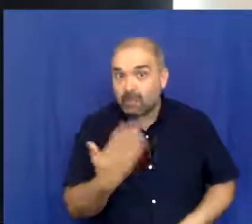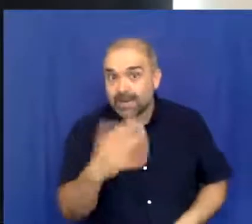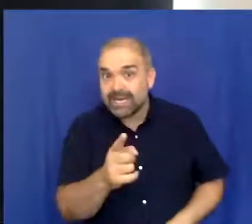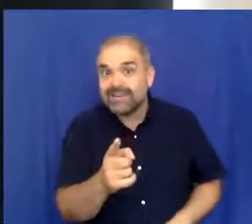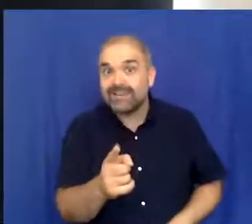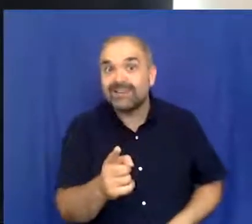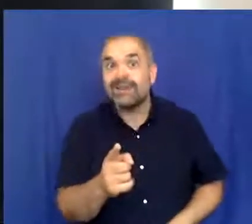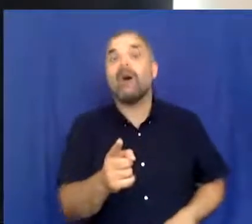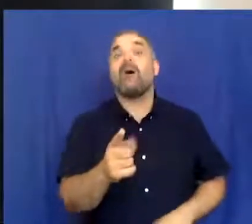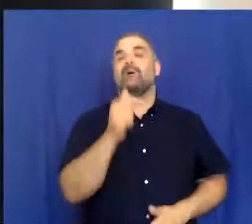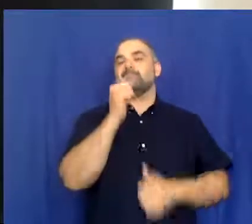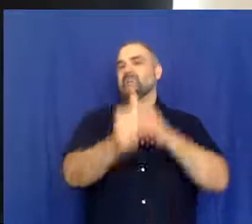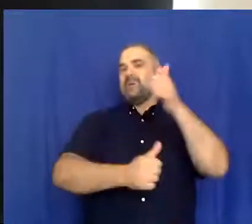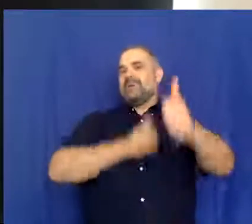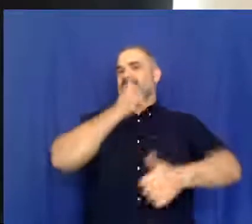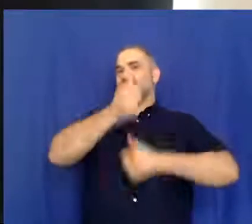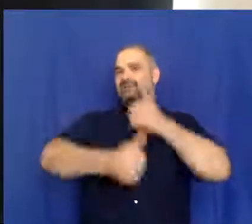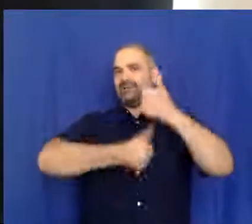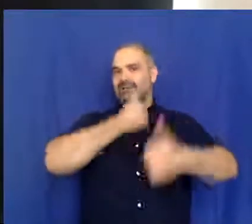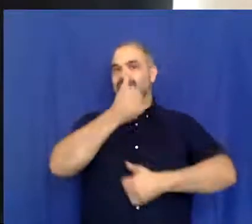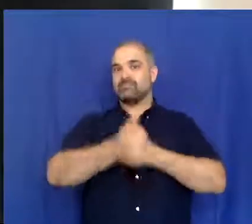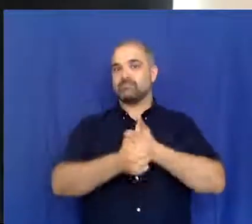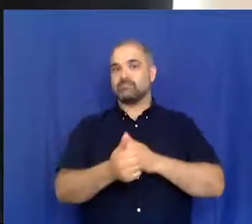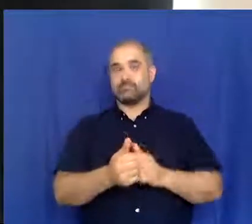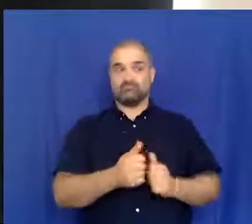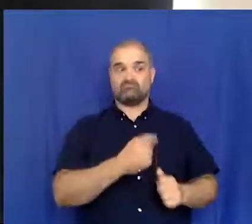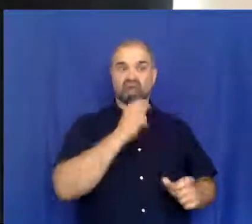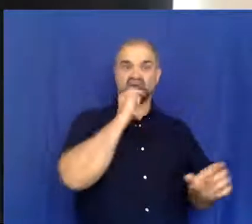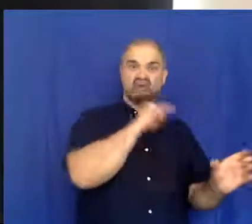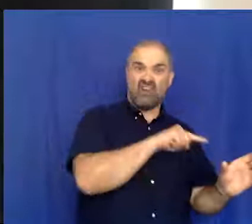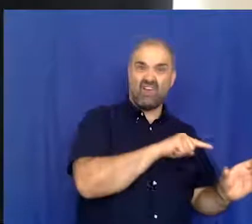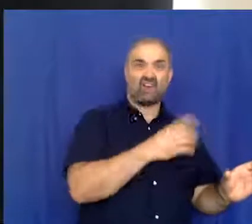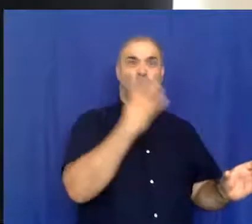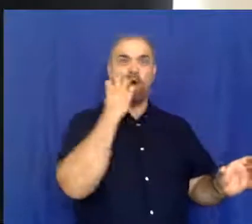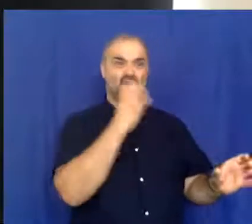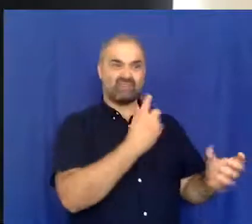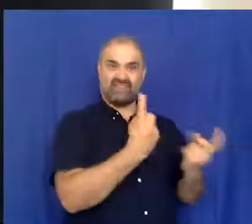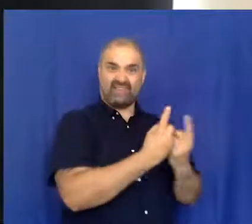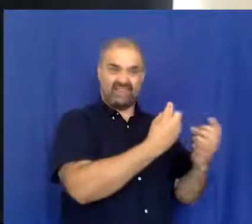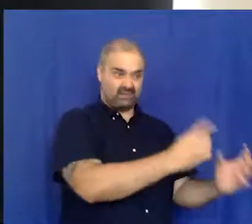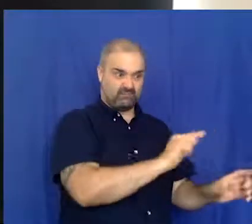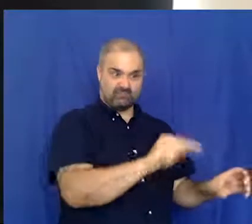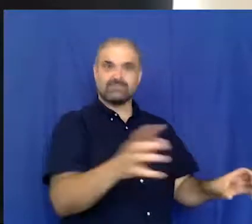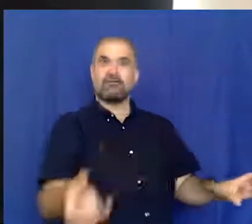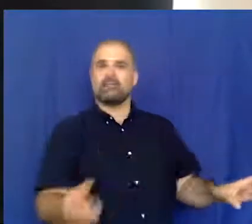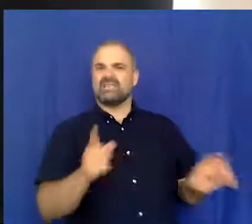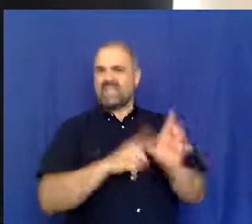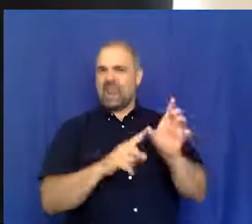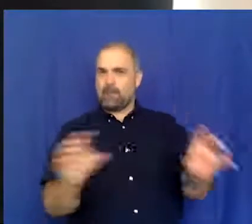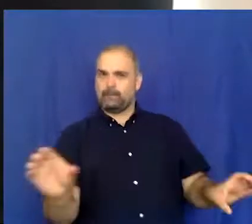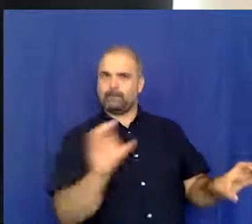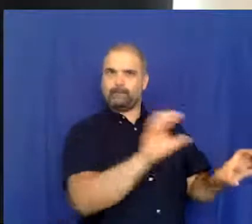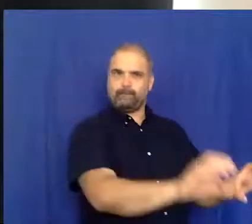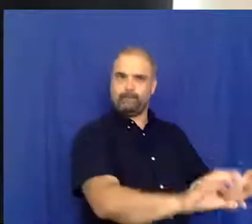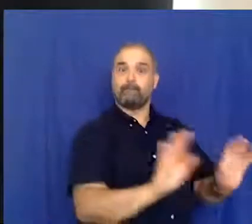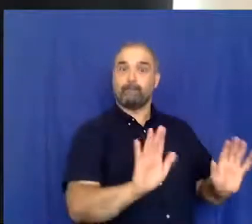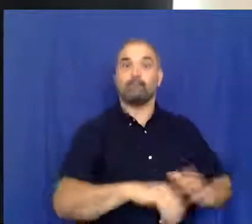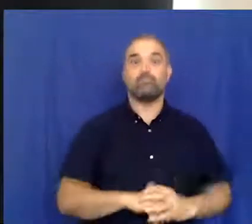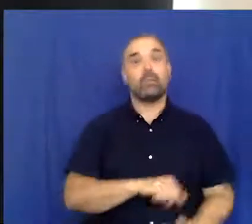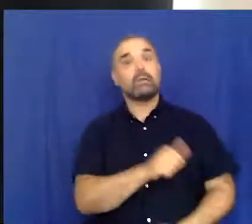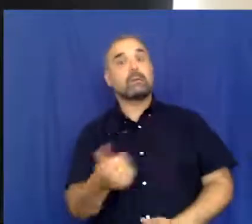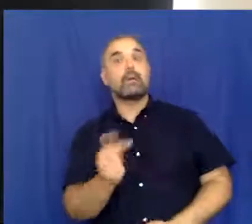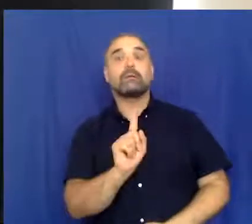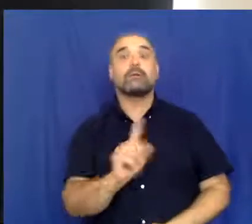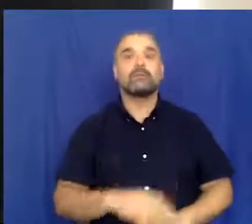Did you find something yellow? Well done. Put it next to your red and orange things, and let's see what's going to be